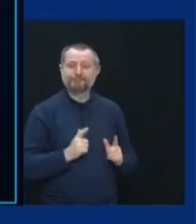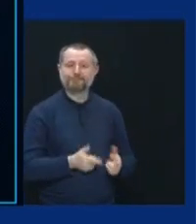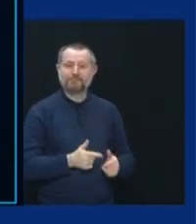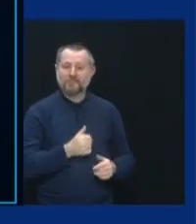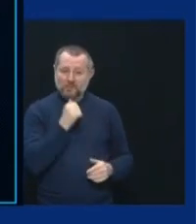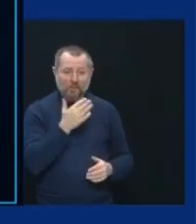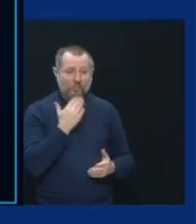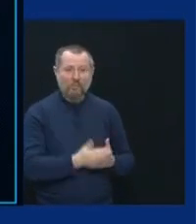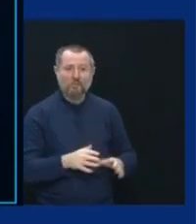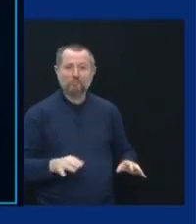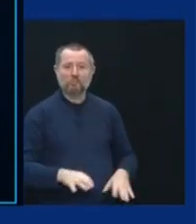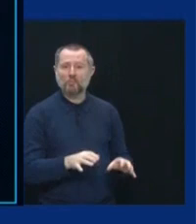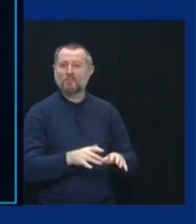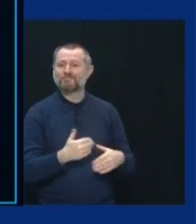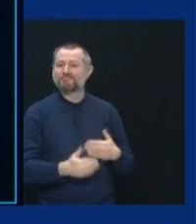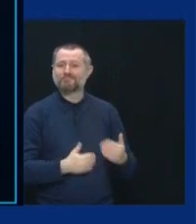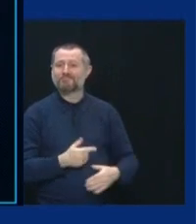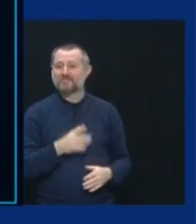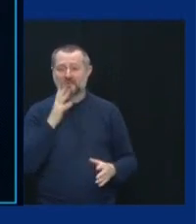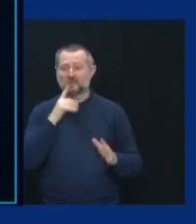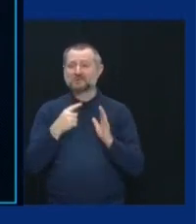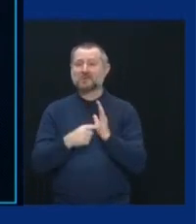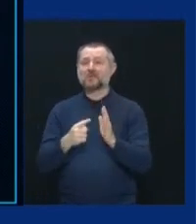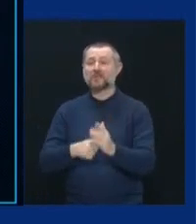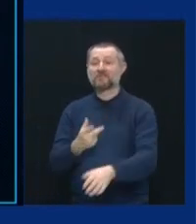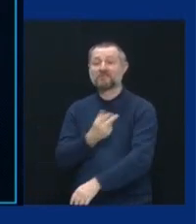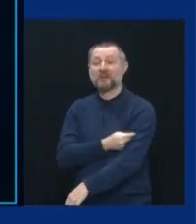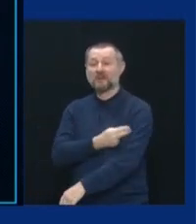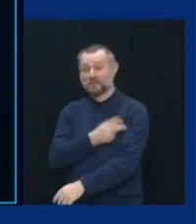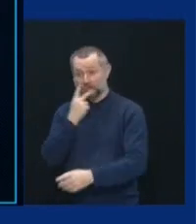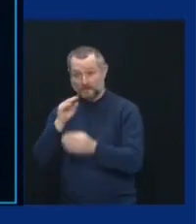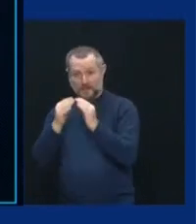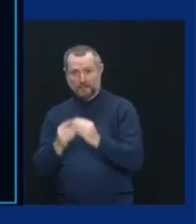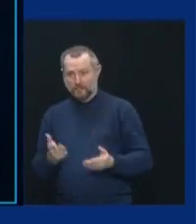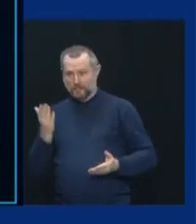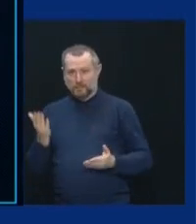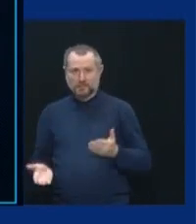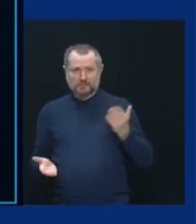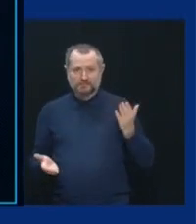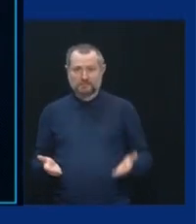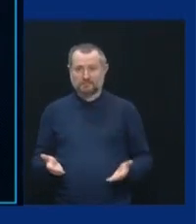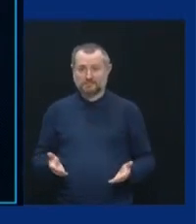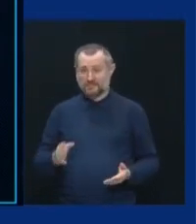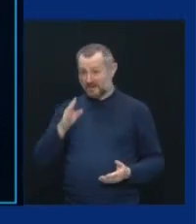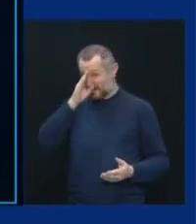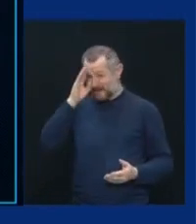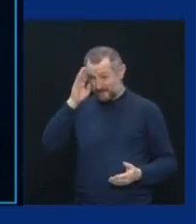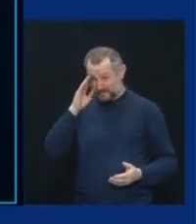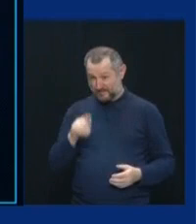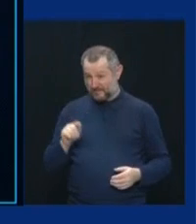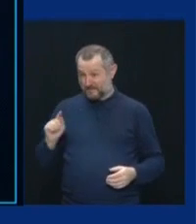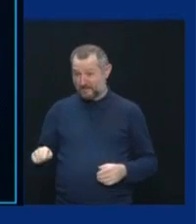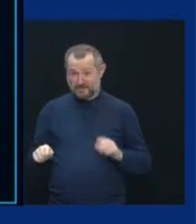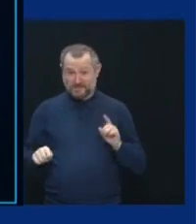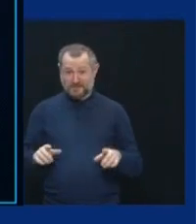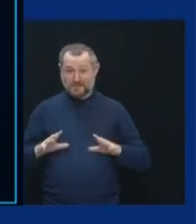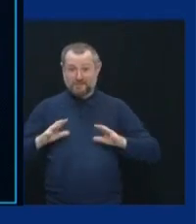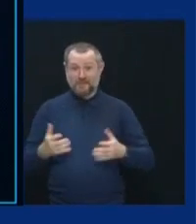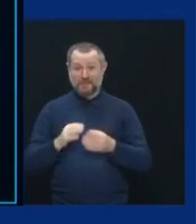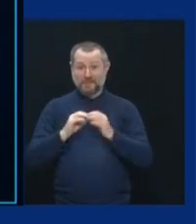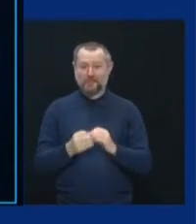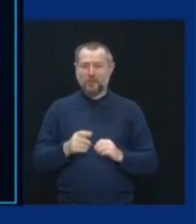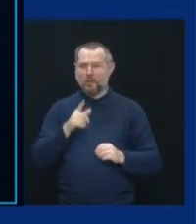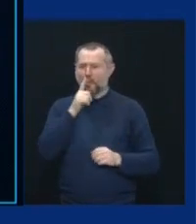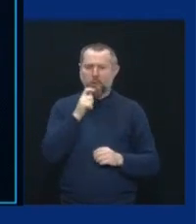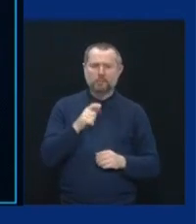those vaccination numbers, hospitals with the same demographics of workforce, in the